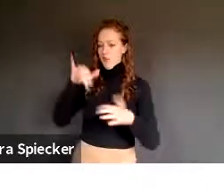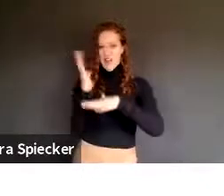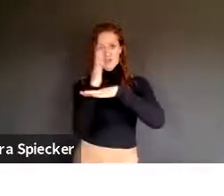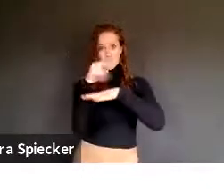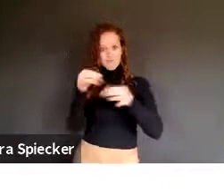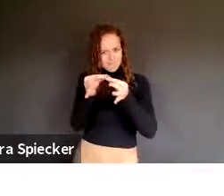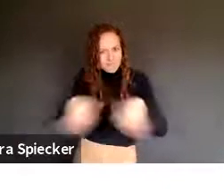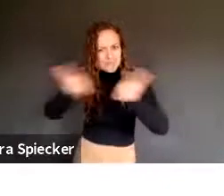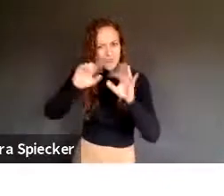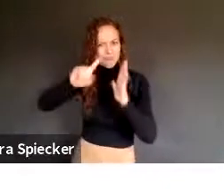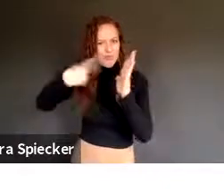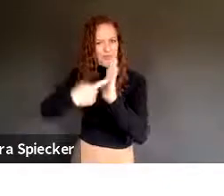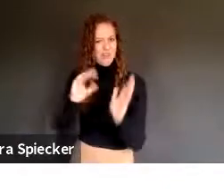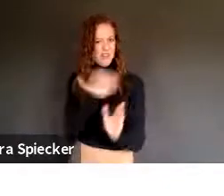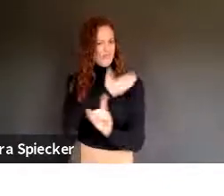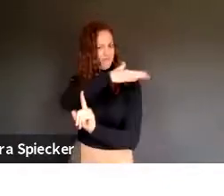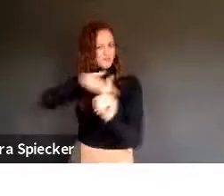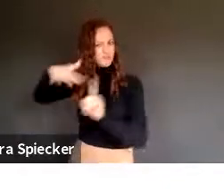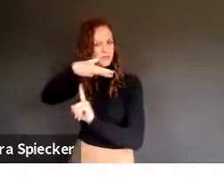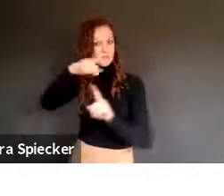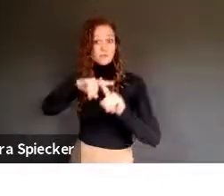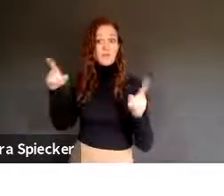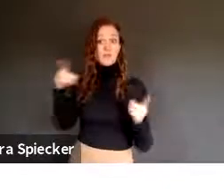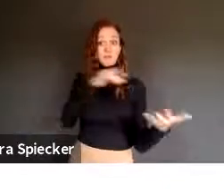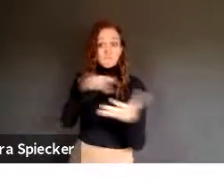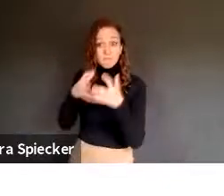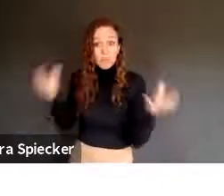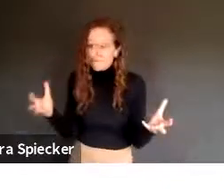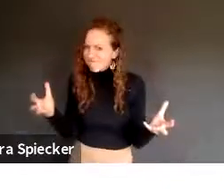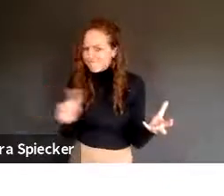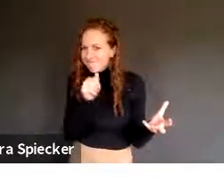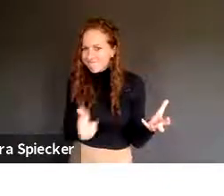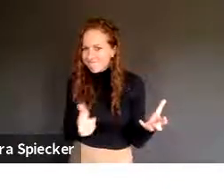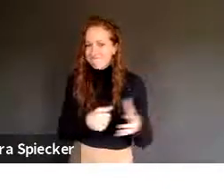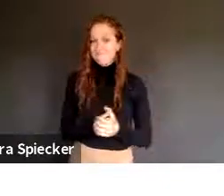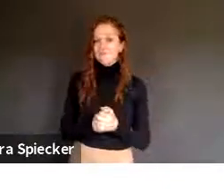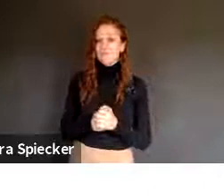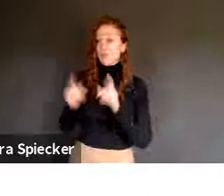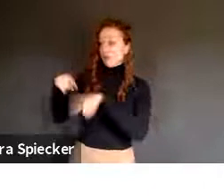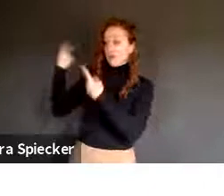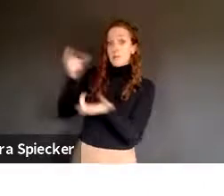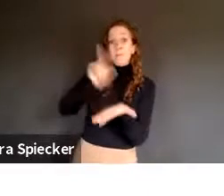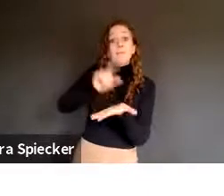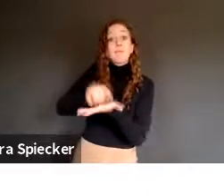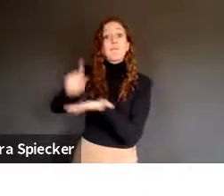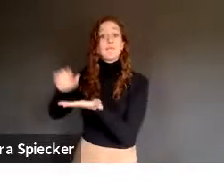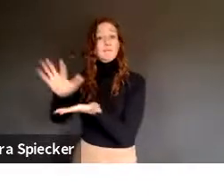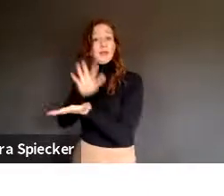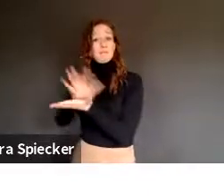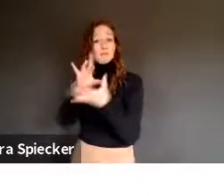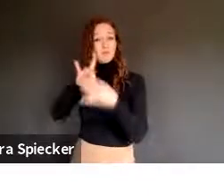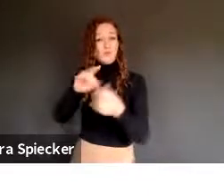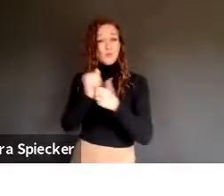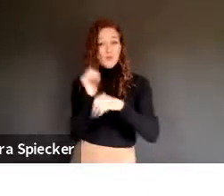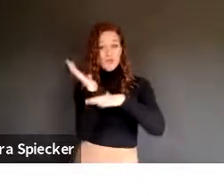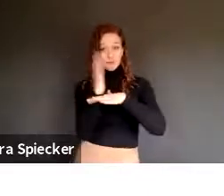to intensify in the future. We know that macroalgae do have an indispensable role in our environment, yet